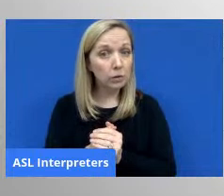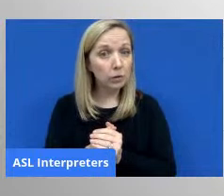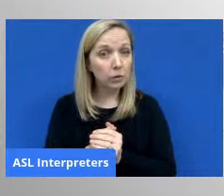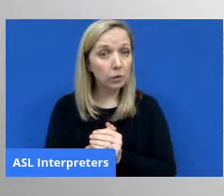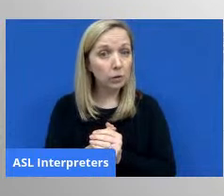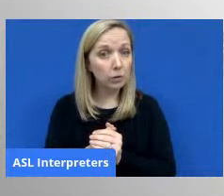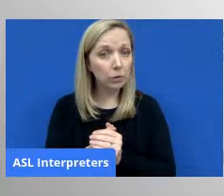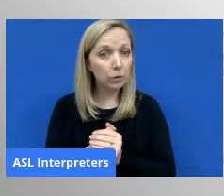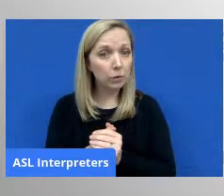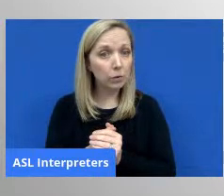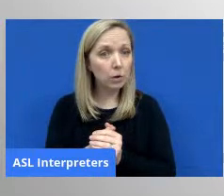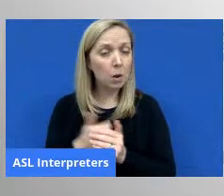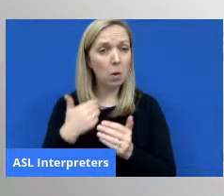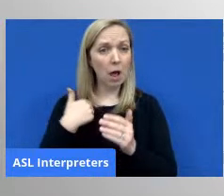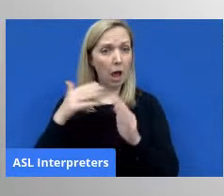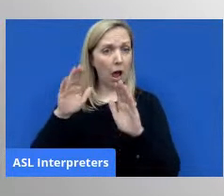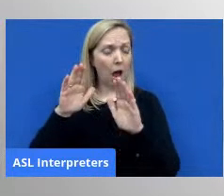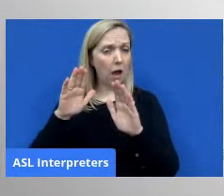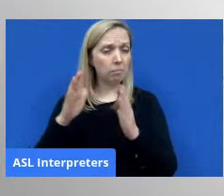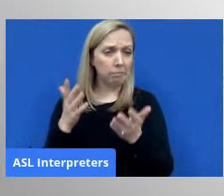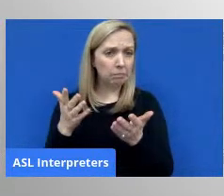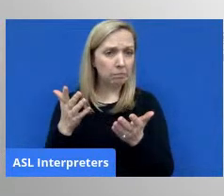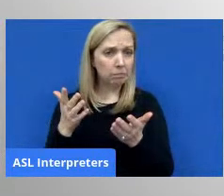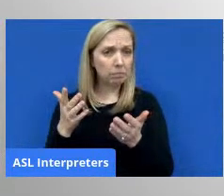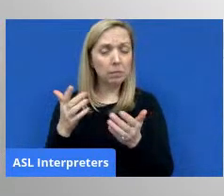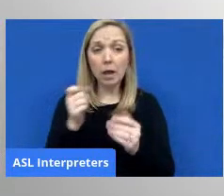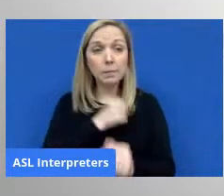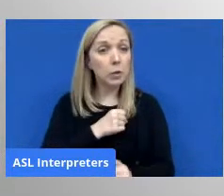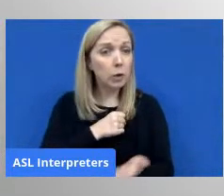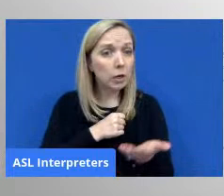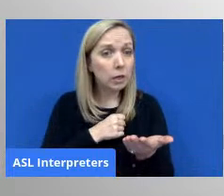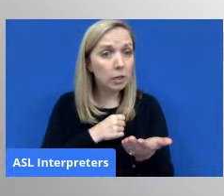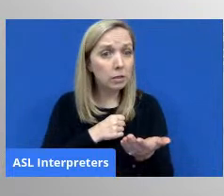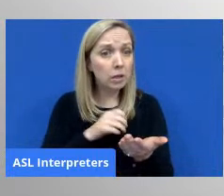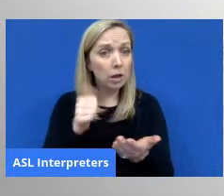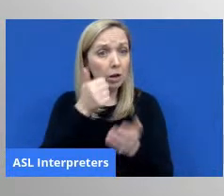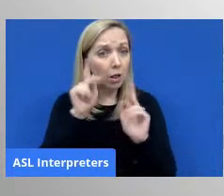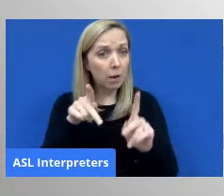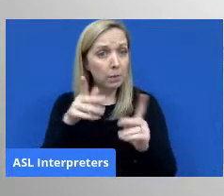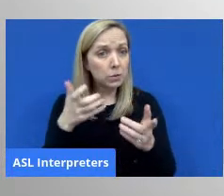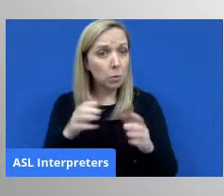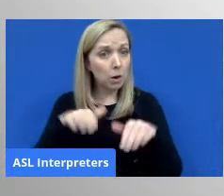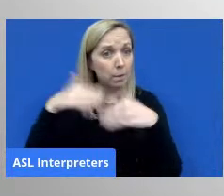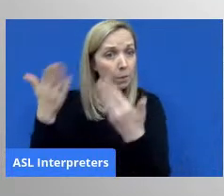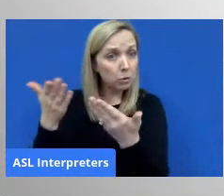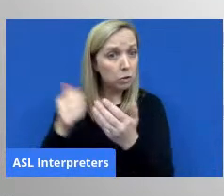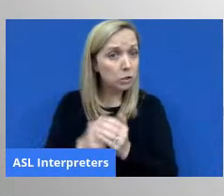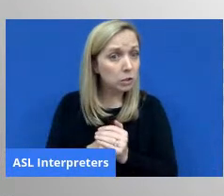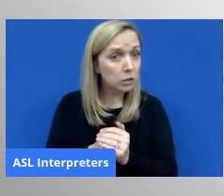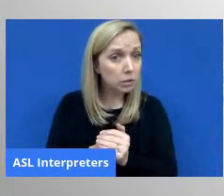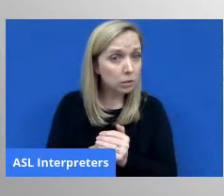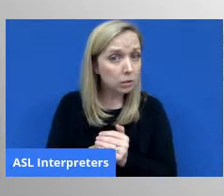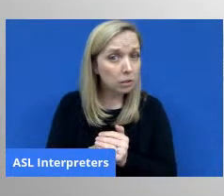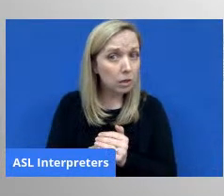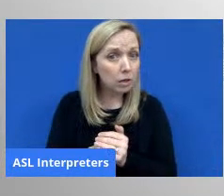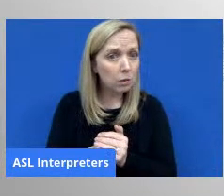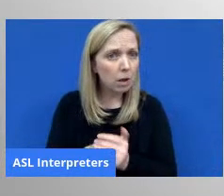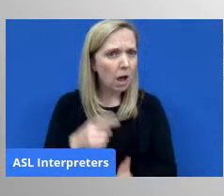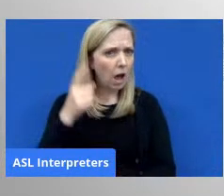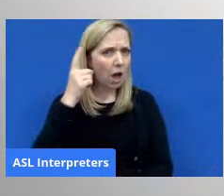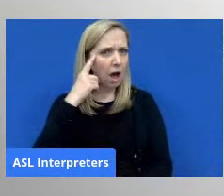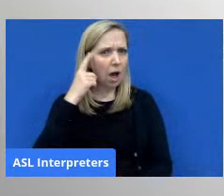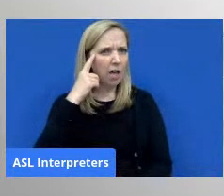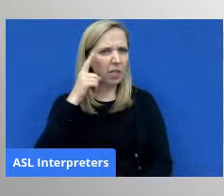So I will move that. I'm sorry. Does someone else want to make that motion? Well, I thought this was removed